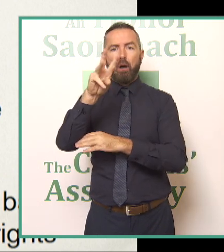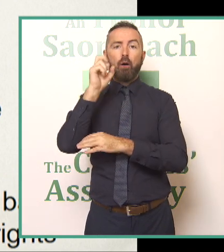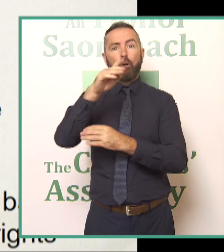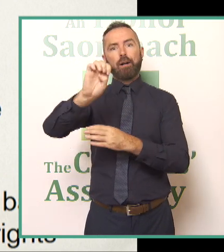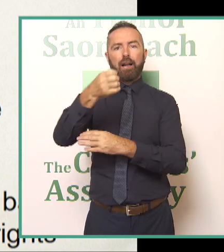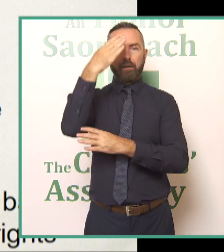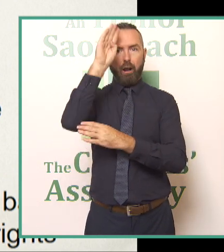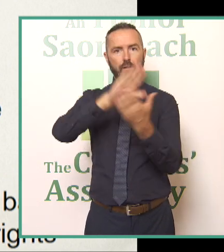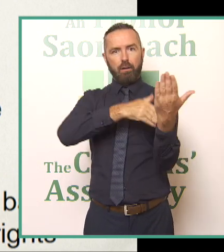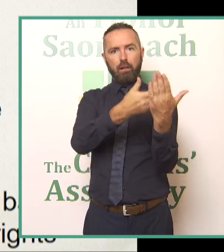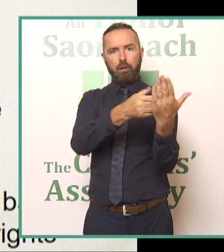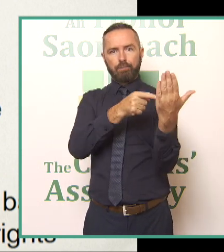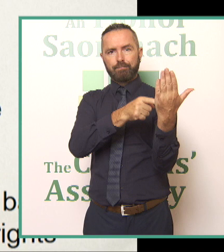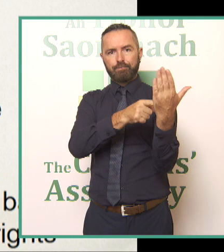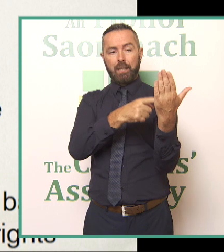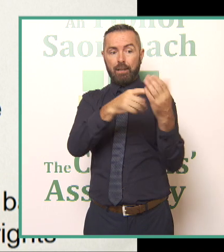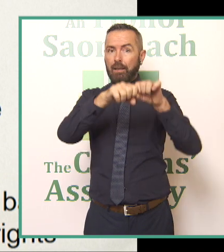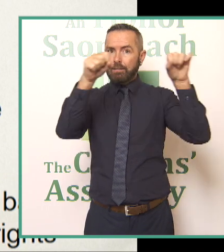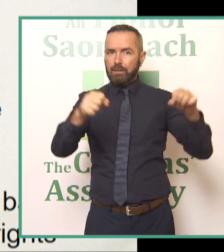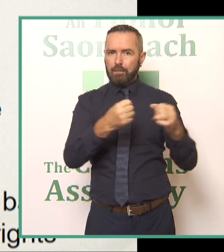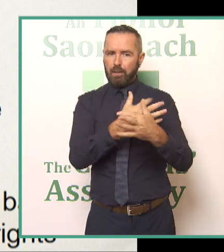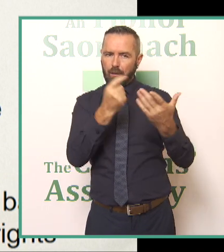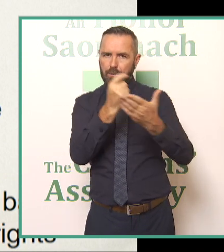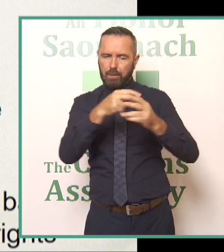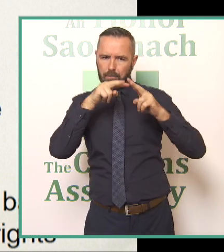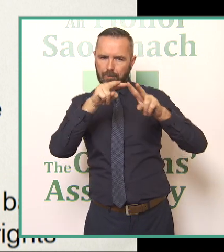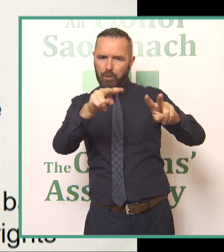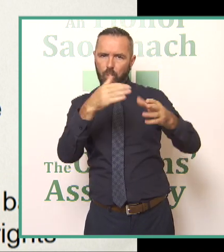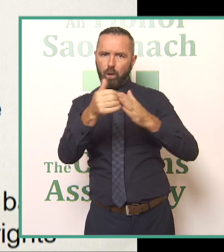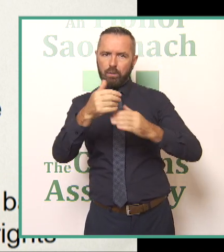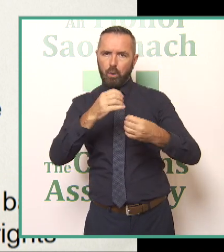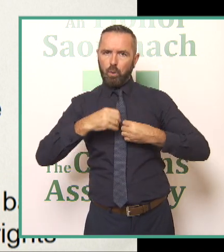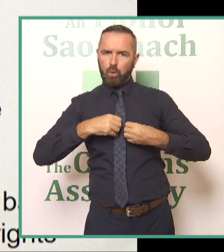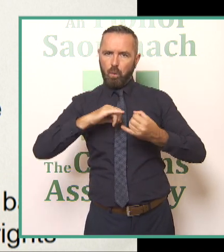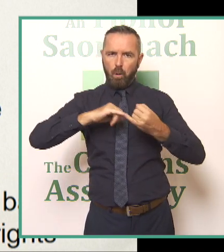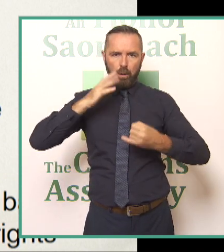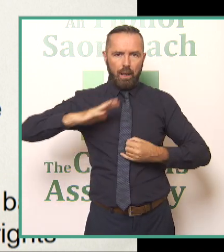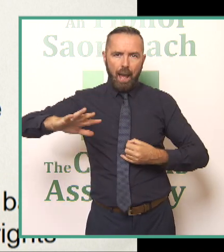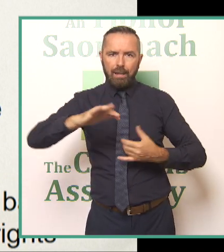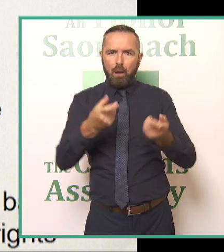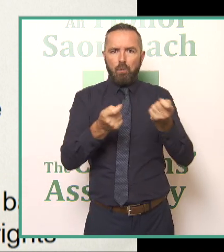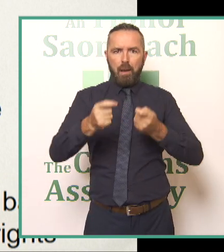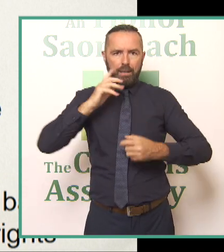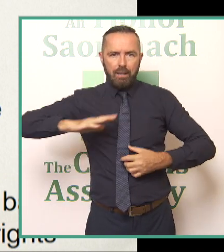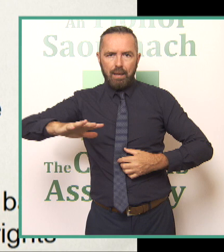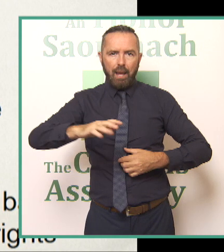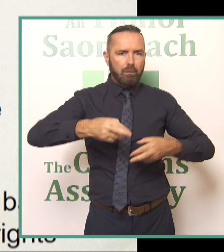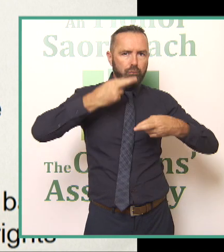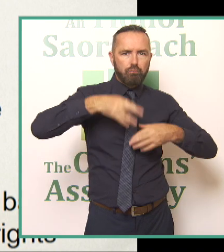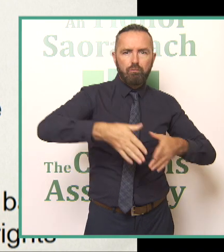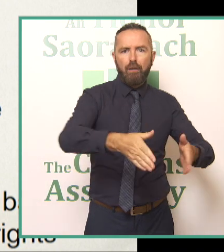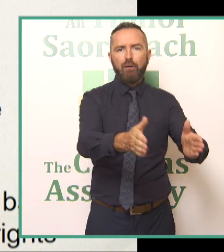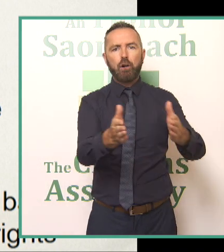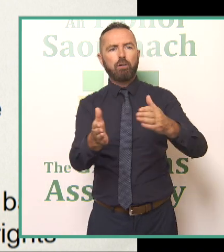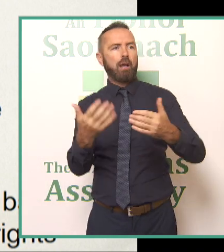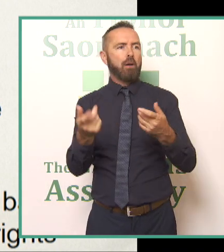in that system, a lot of time is spent looking at land ownership. How do you manage the land? How do you manage the rivers? How do you